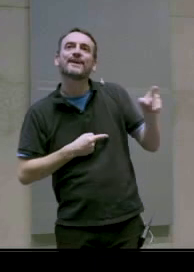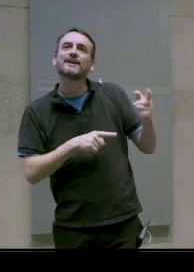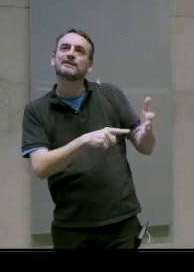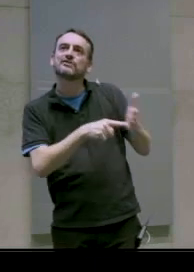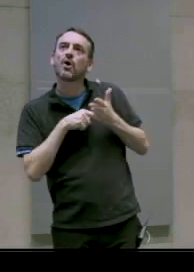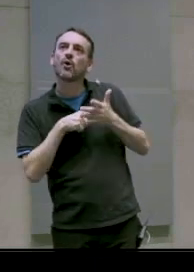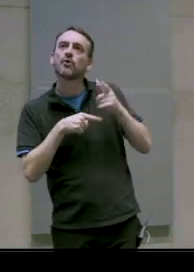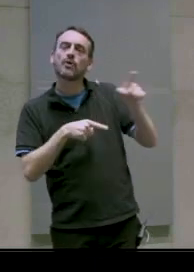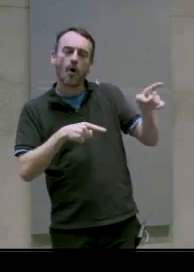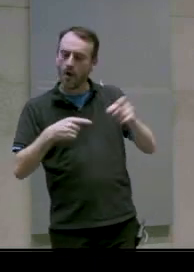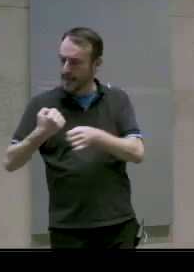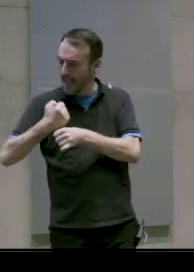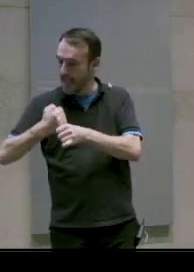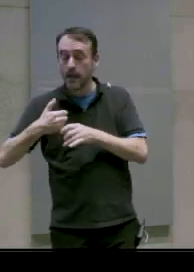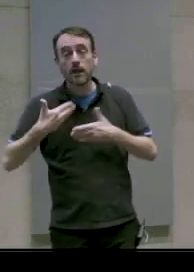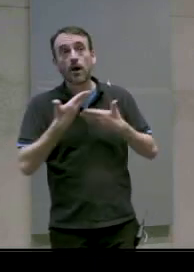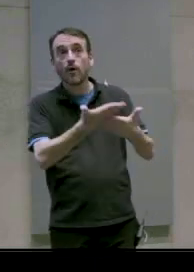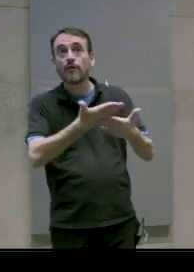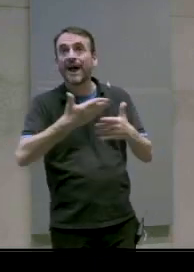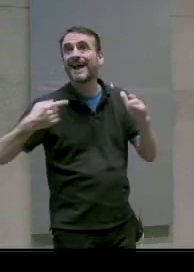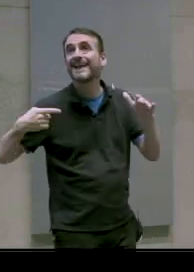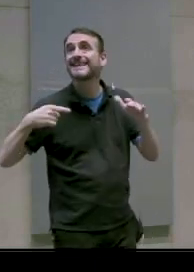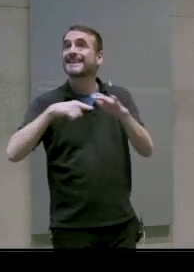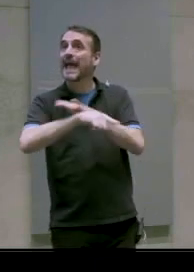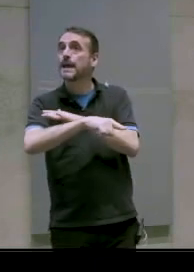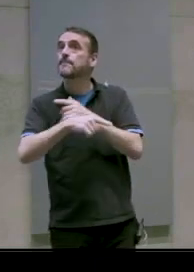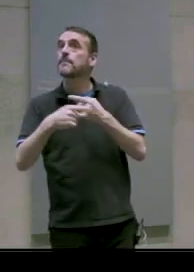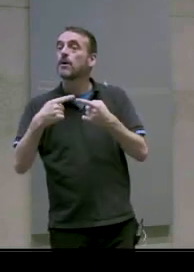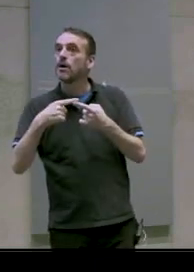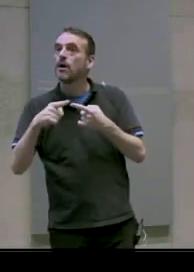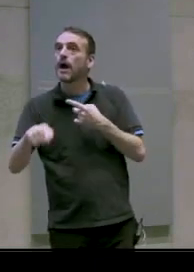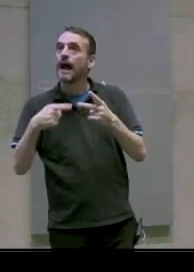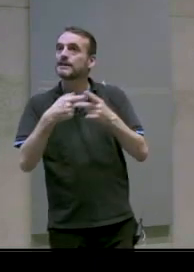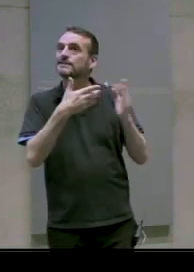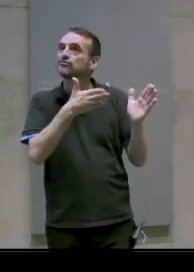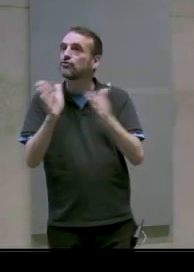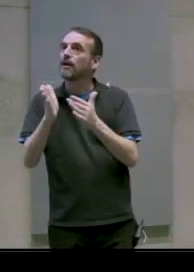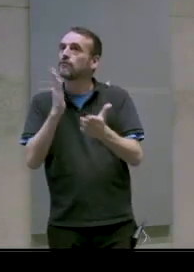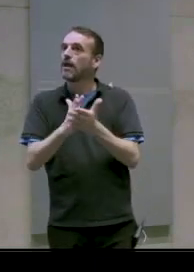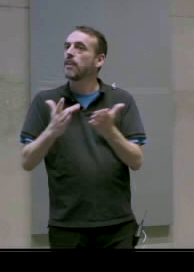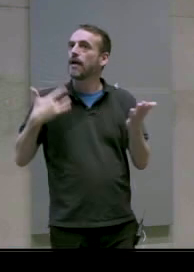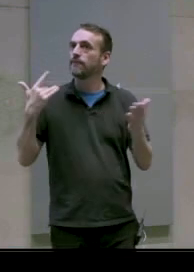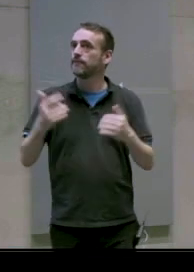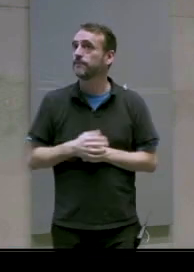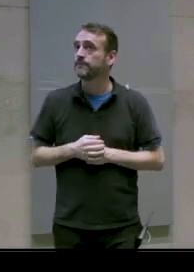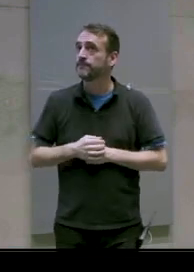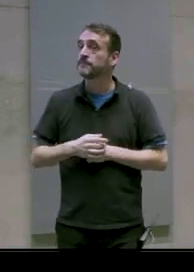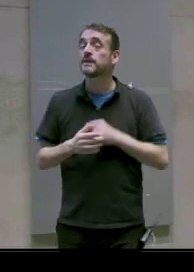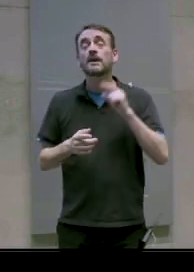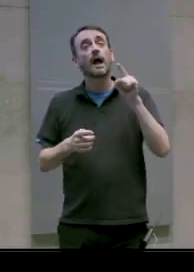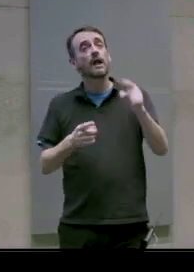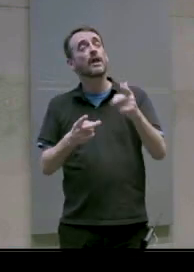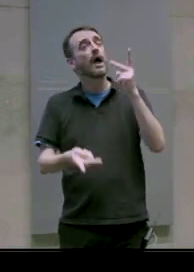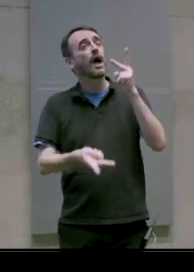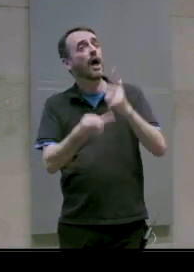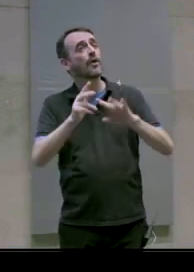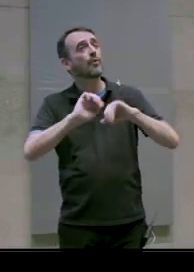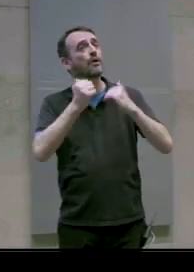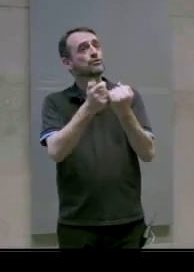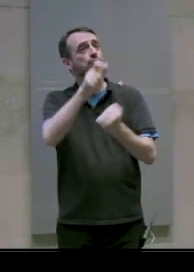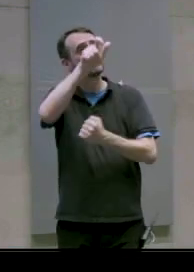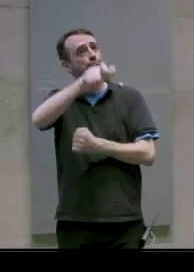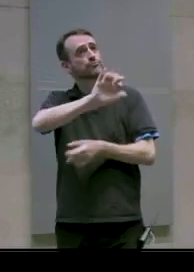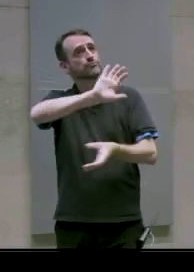offer escapism and a distraction from real life when it is needed. Another quote is from our workshop participant Alex, who talked about Red